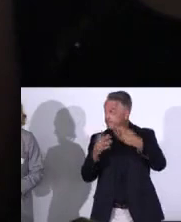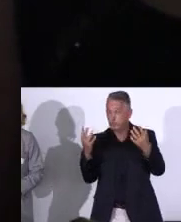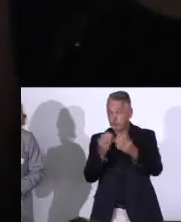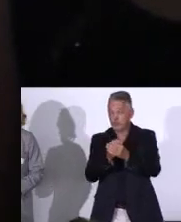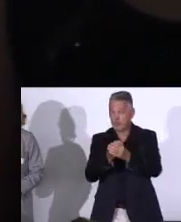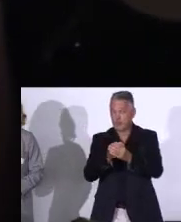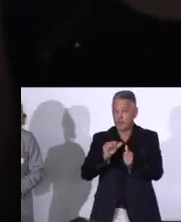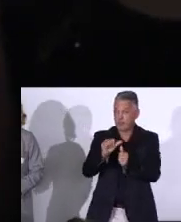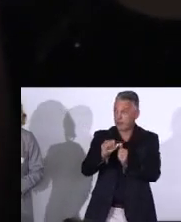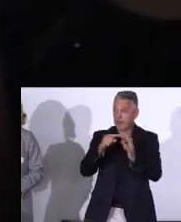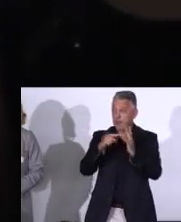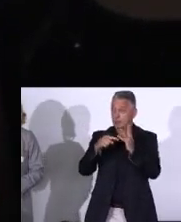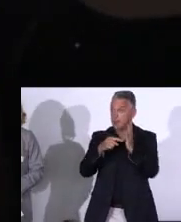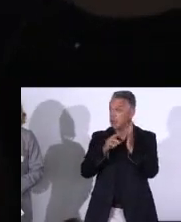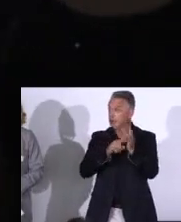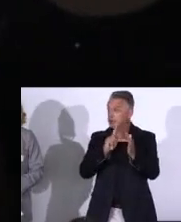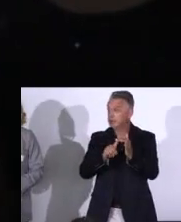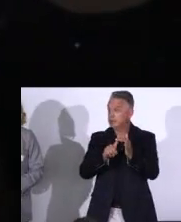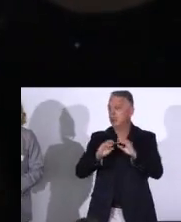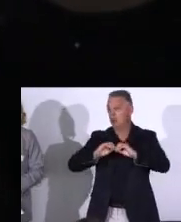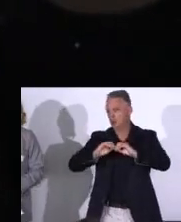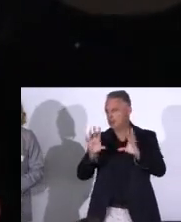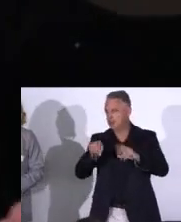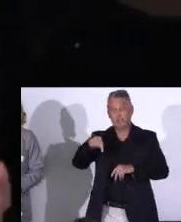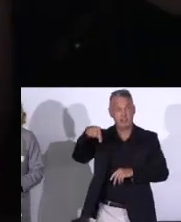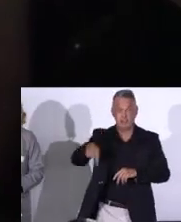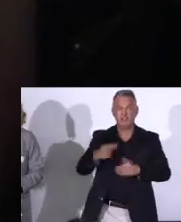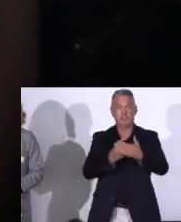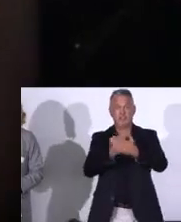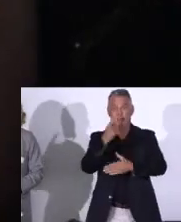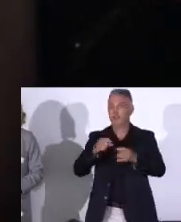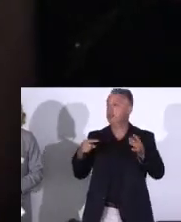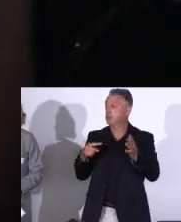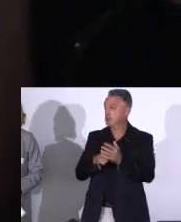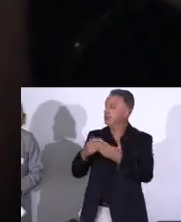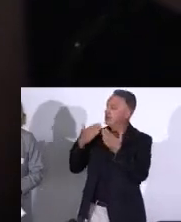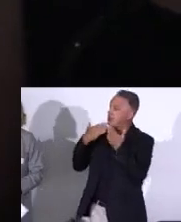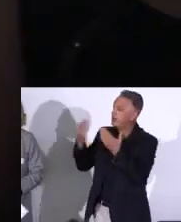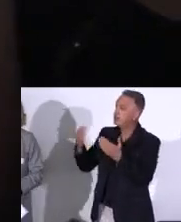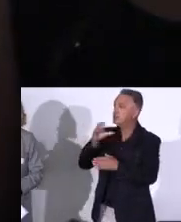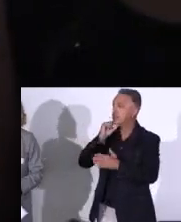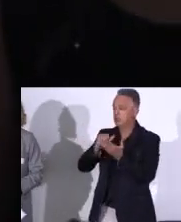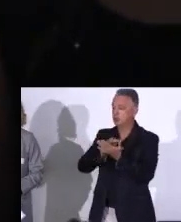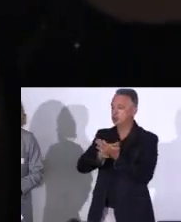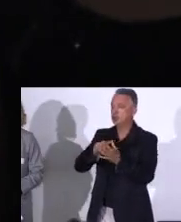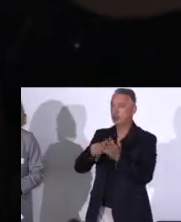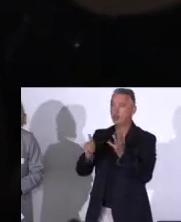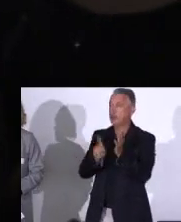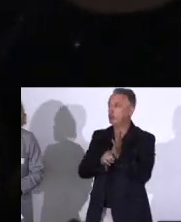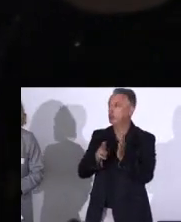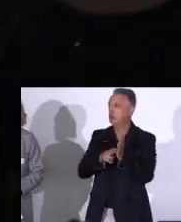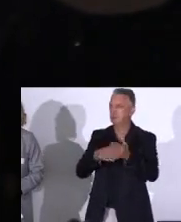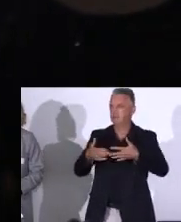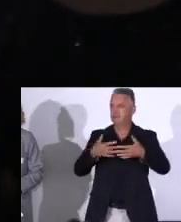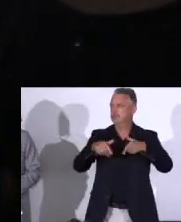Obviously, networking events like this is really important. And well done to Sean for establishing the community of practice in recent years for